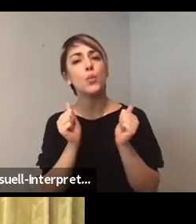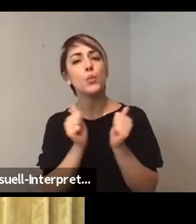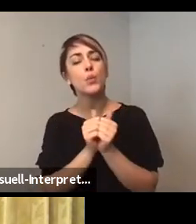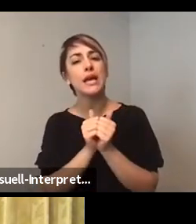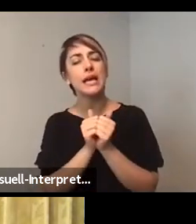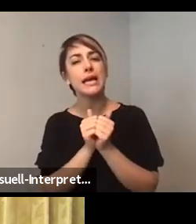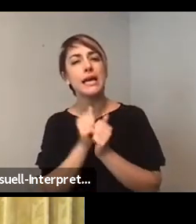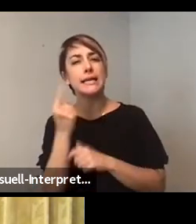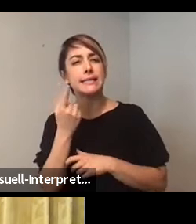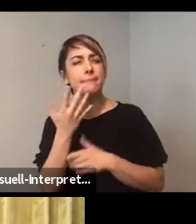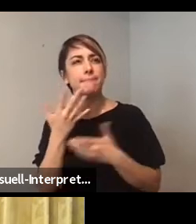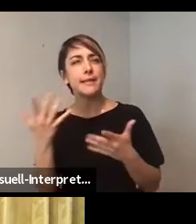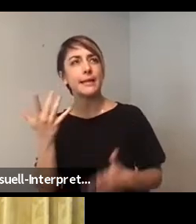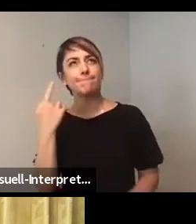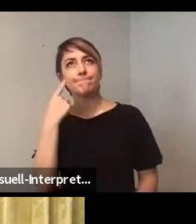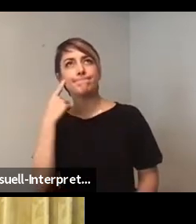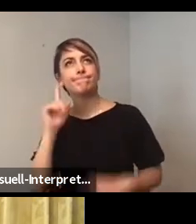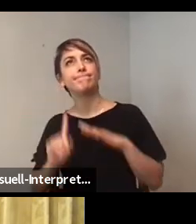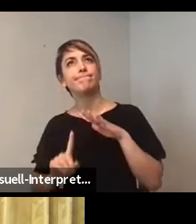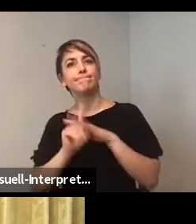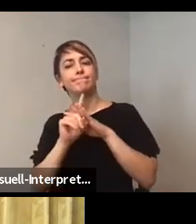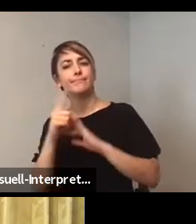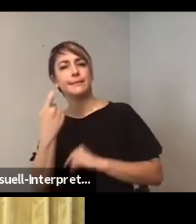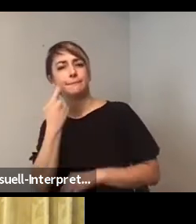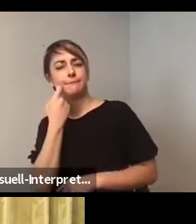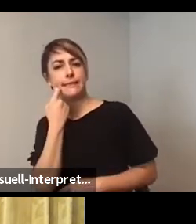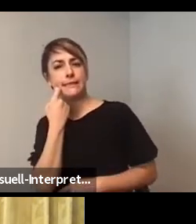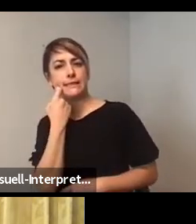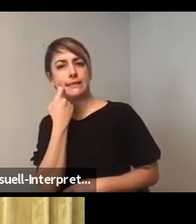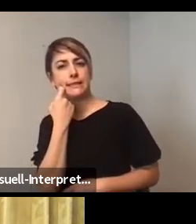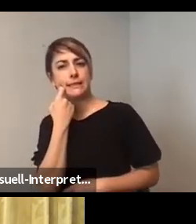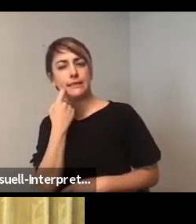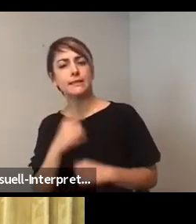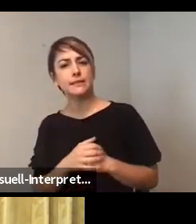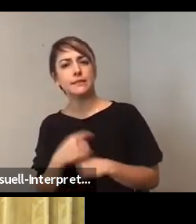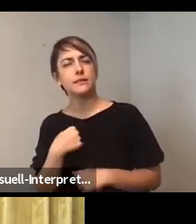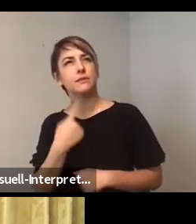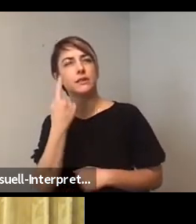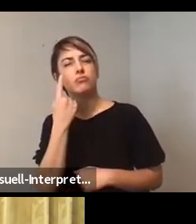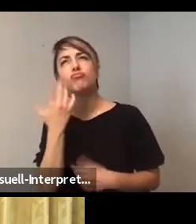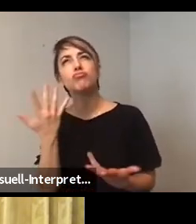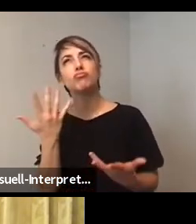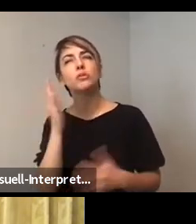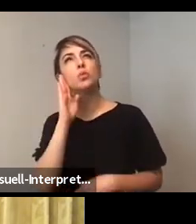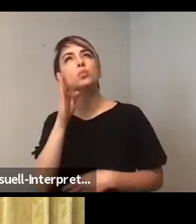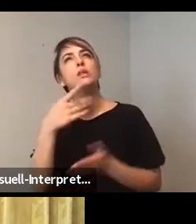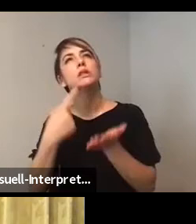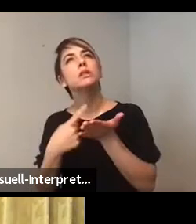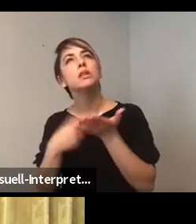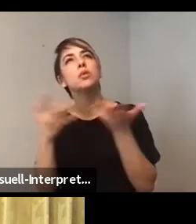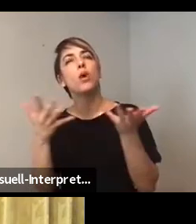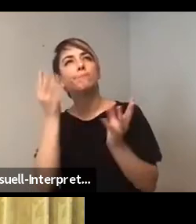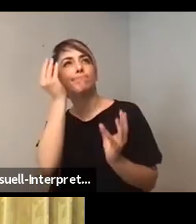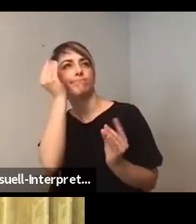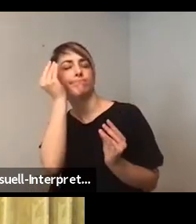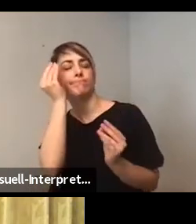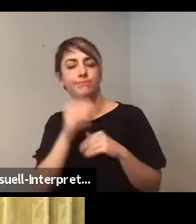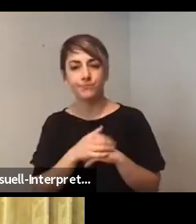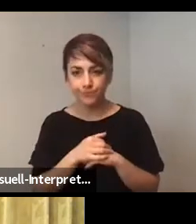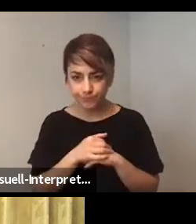up on my mind while thinking about what are we going to talk about. And I just want you to have it